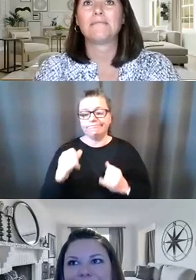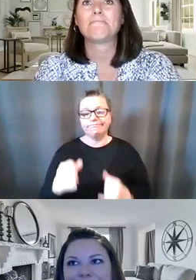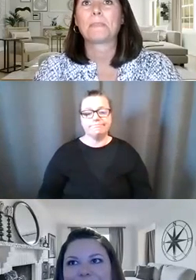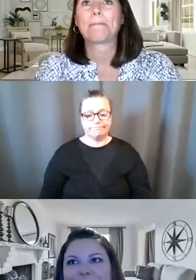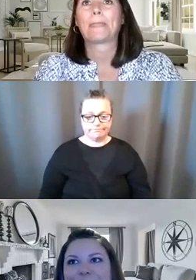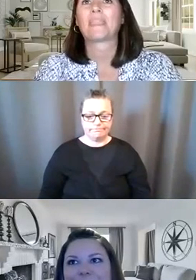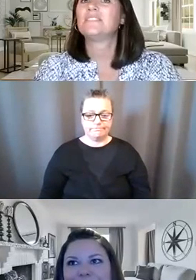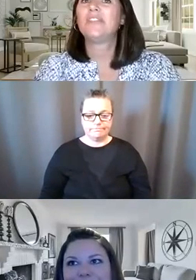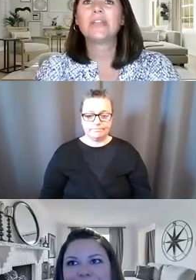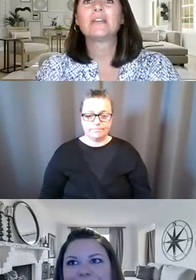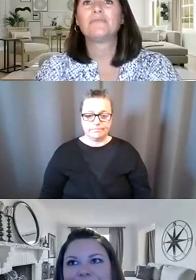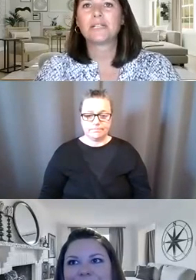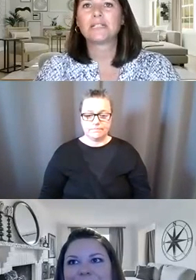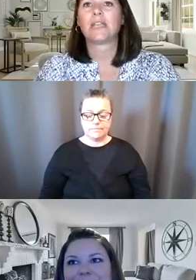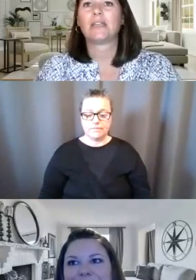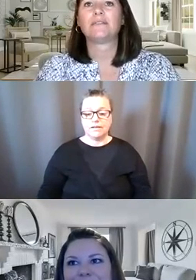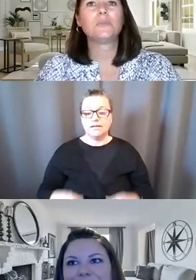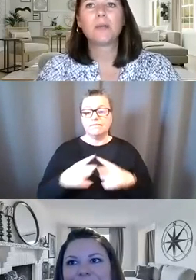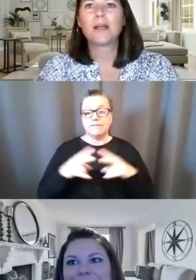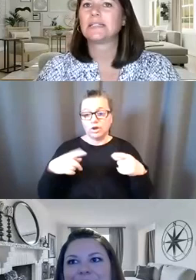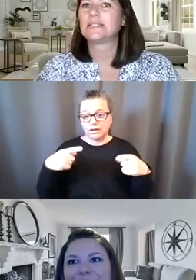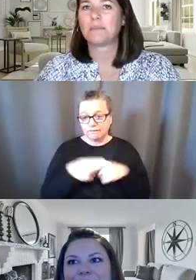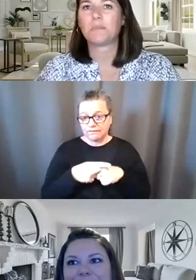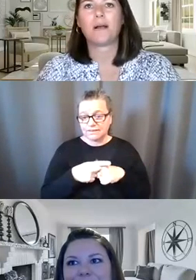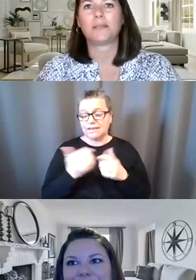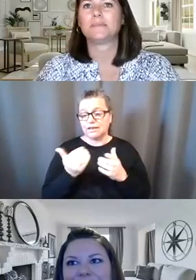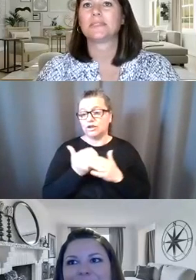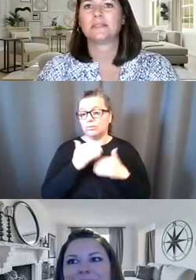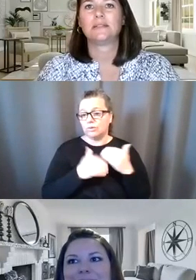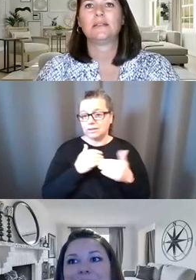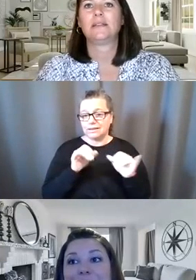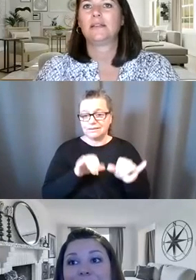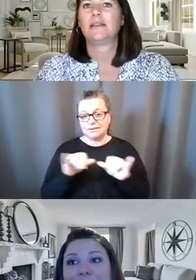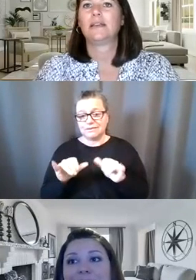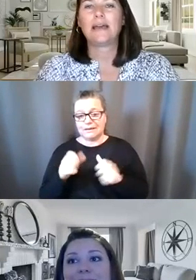that. It's very conflicting. New process, same problems.